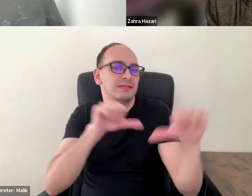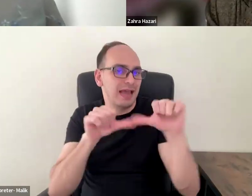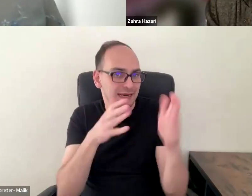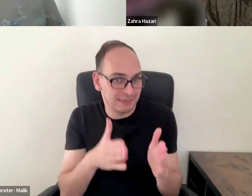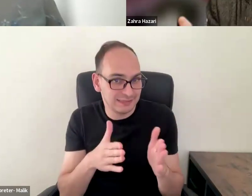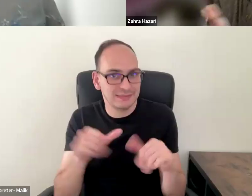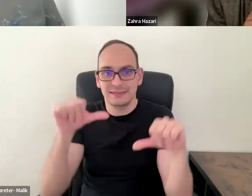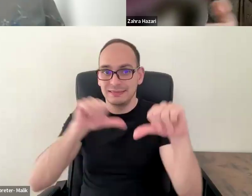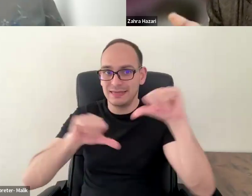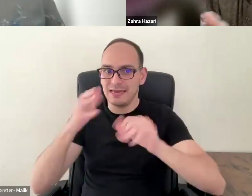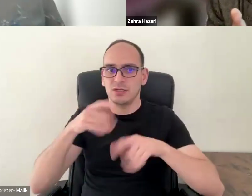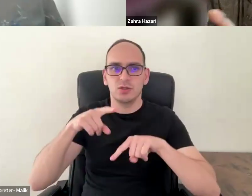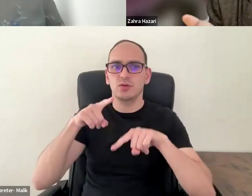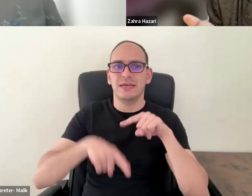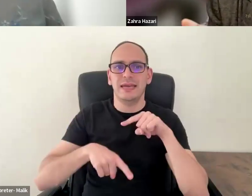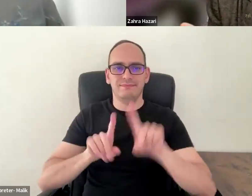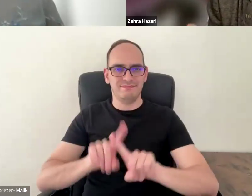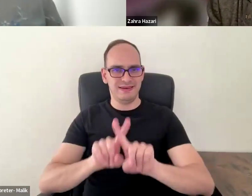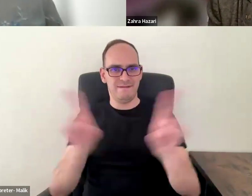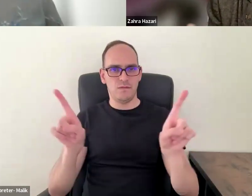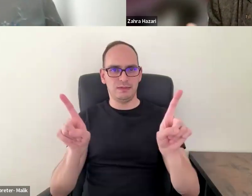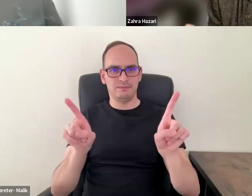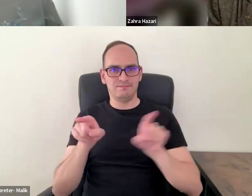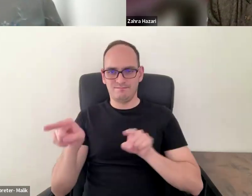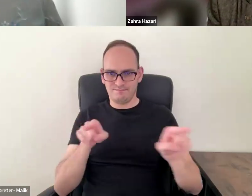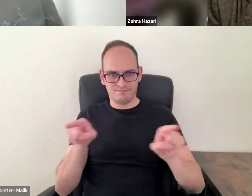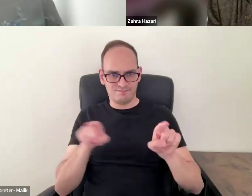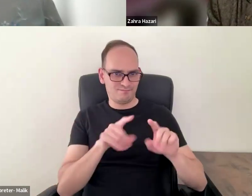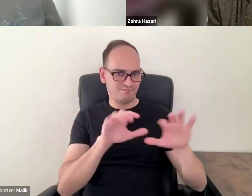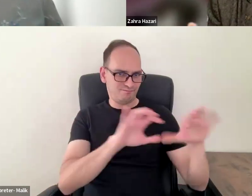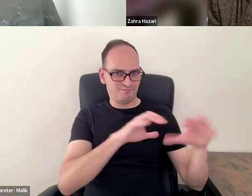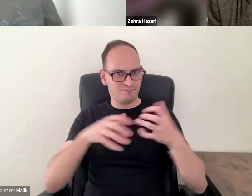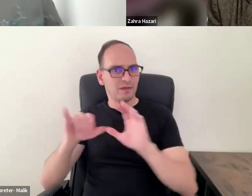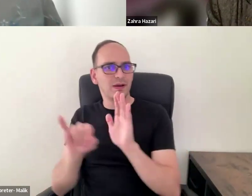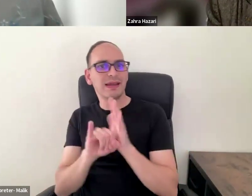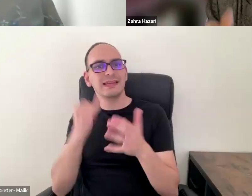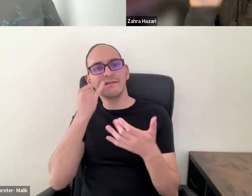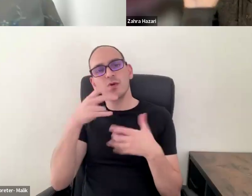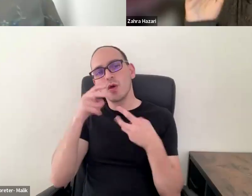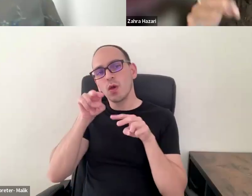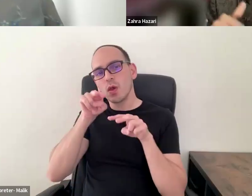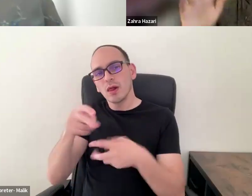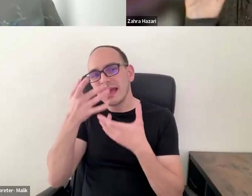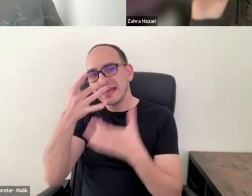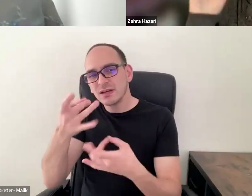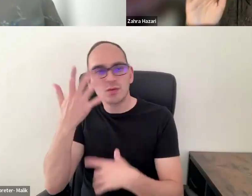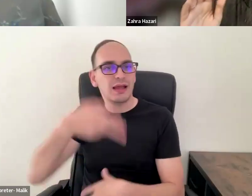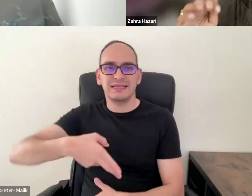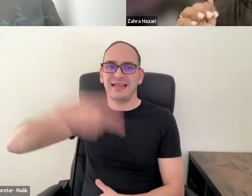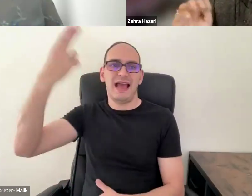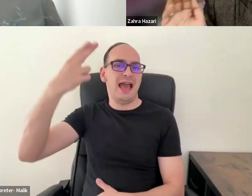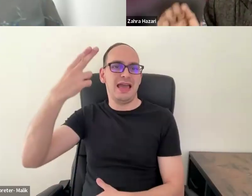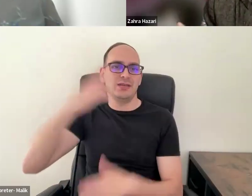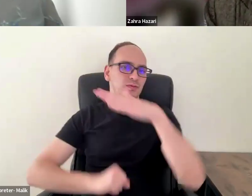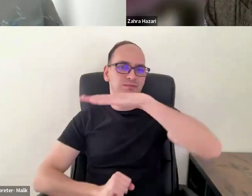For scientists, you can't differentiate them in terms of identities if you look at interest, because interest is going to be high. You're going to hit a